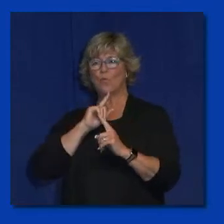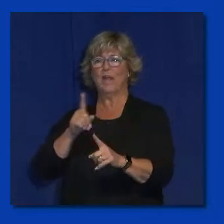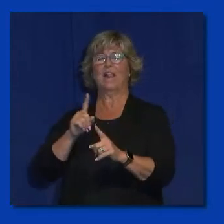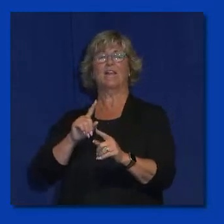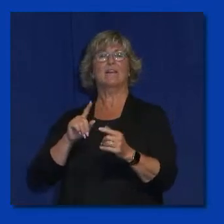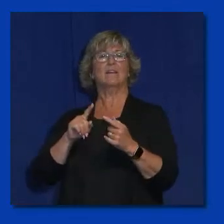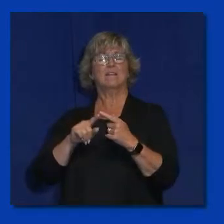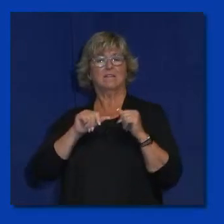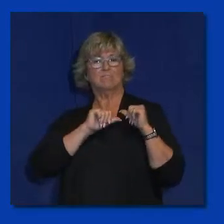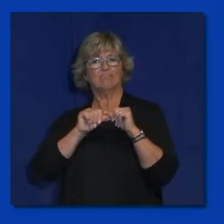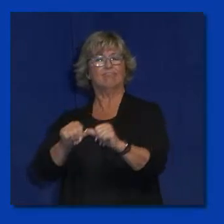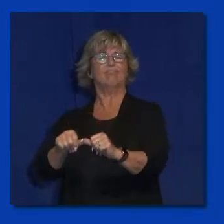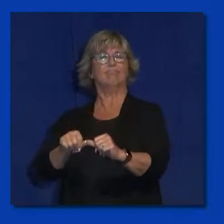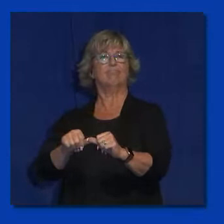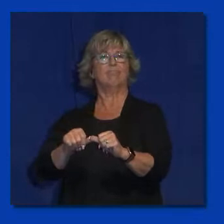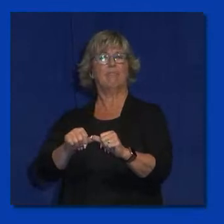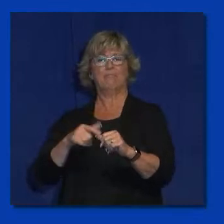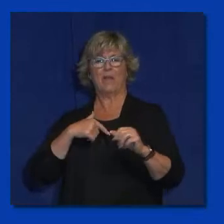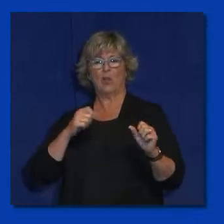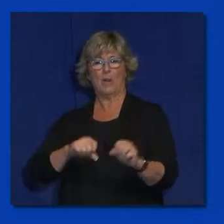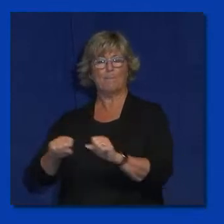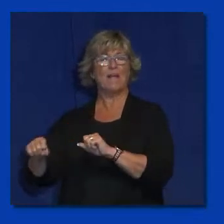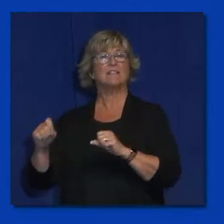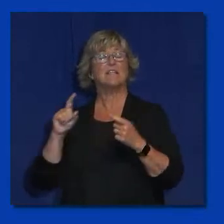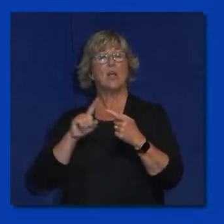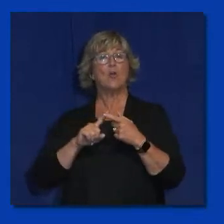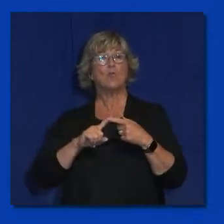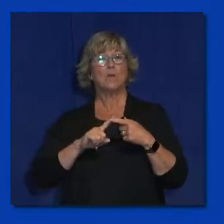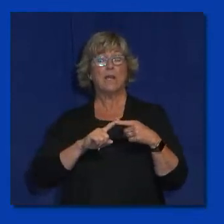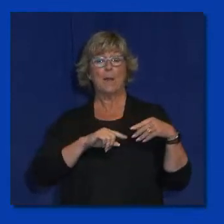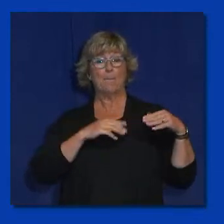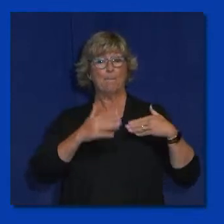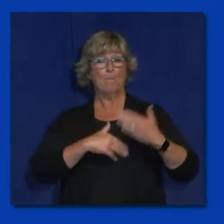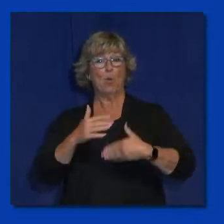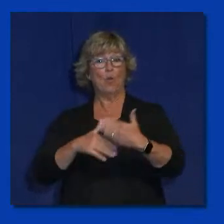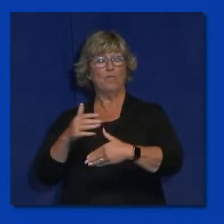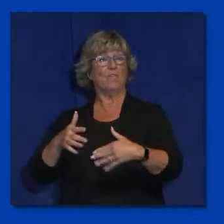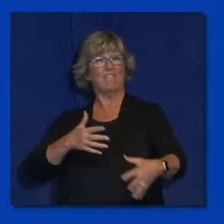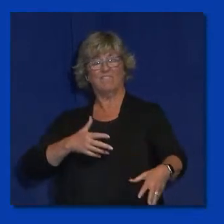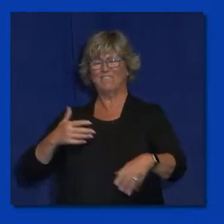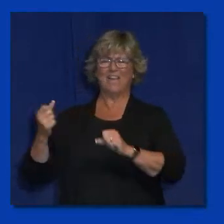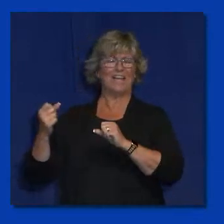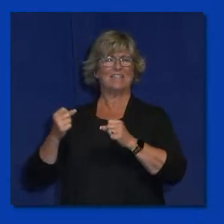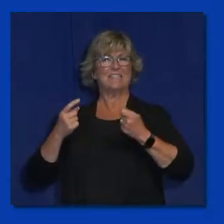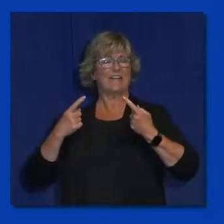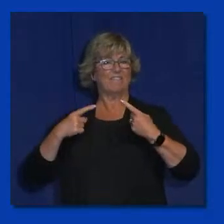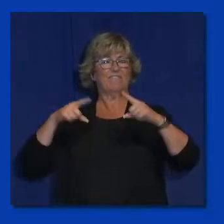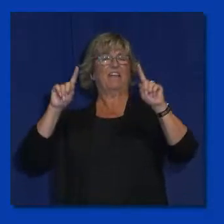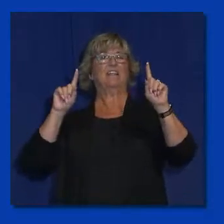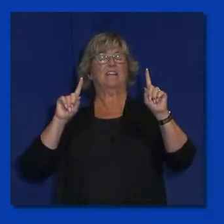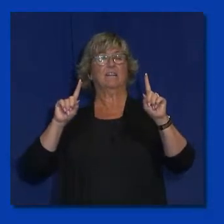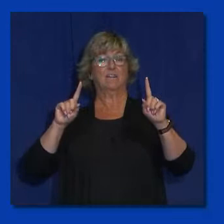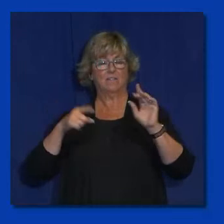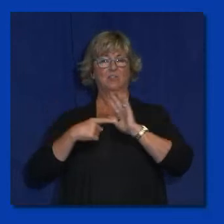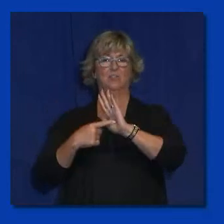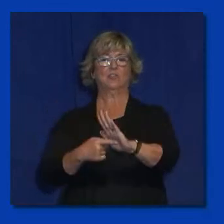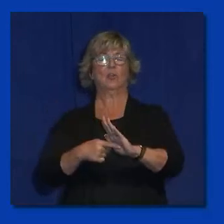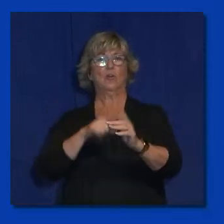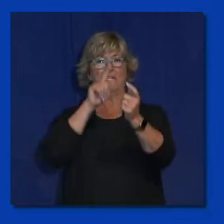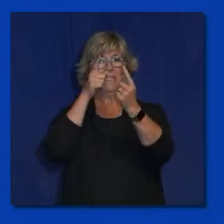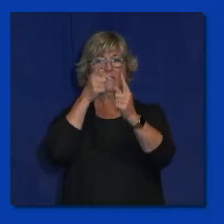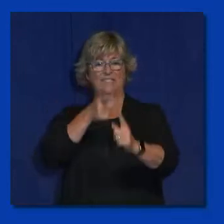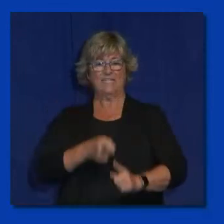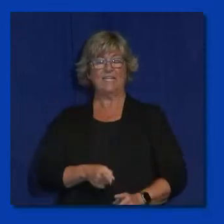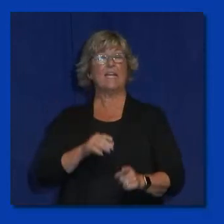our surveillance, maintain our capacity to move quickly and efficiently and effectively? And that's reflected in detail